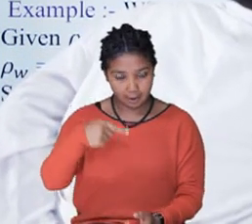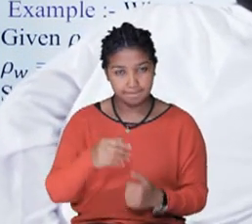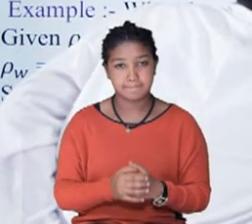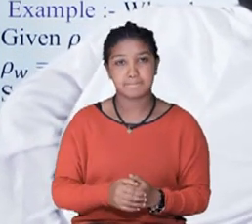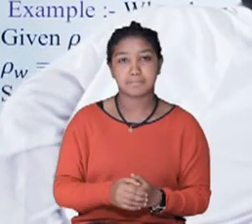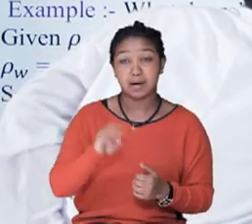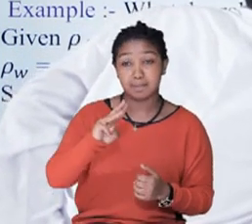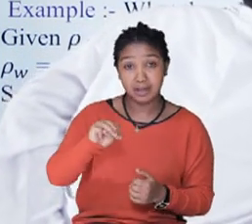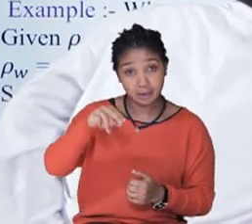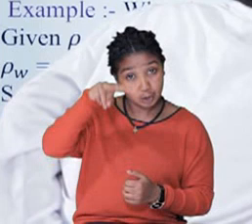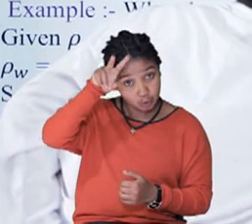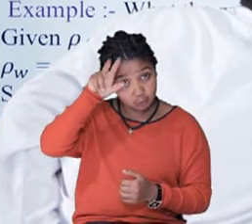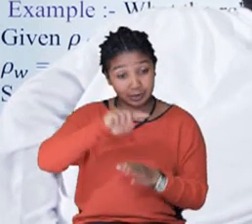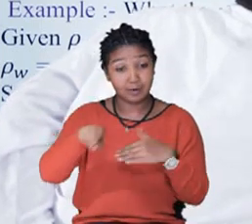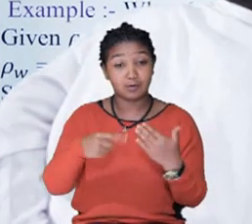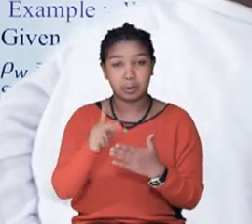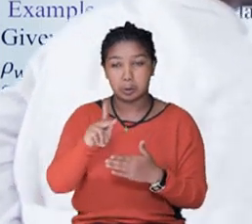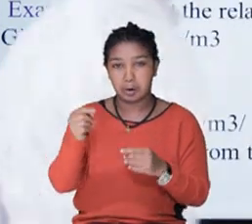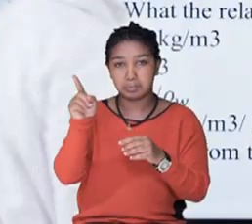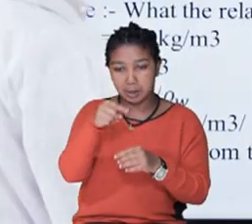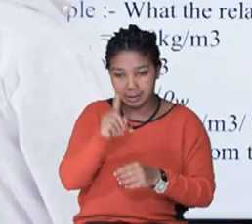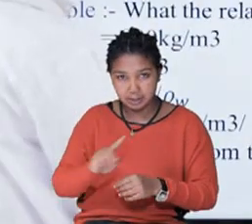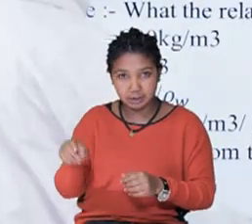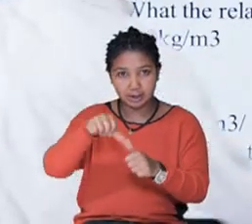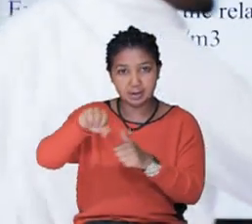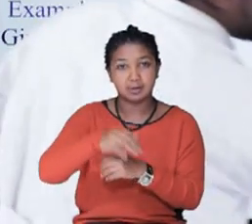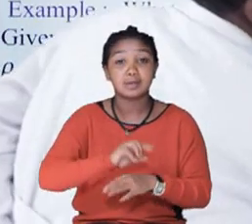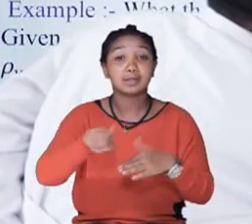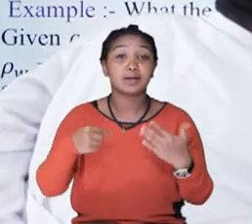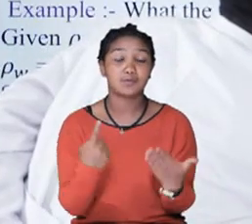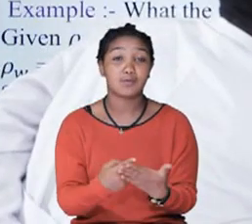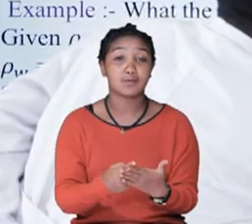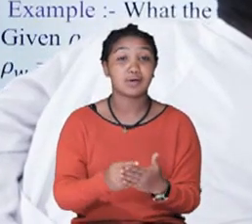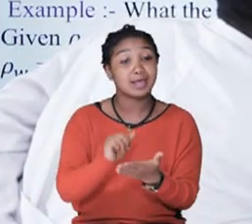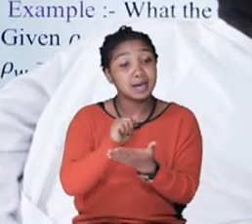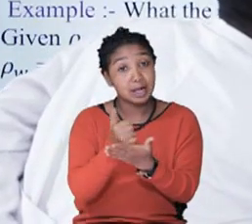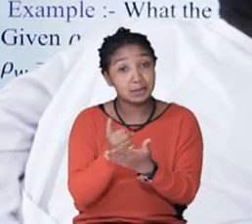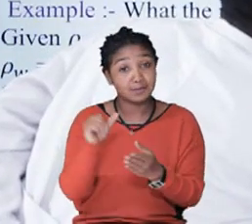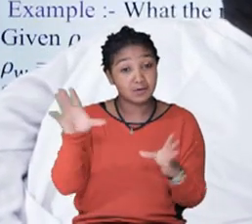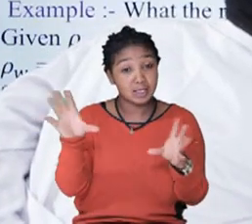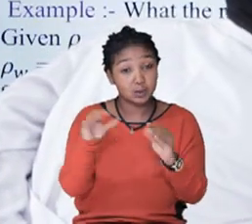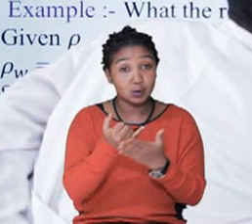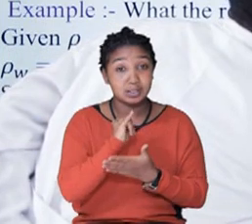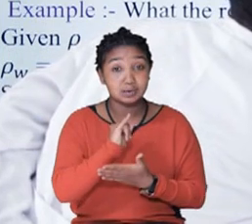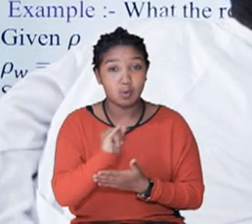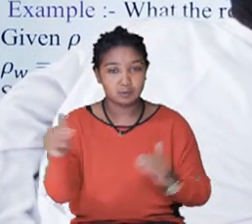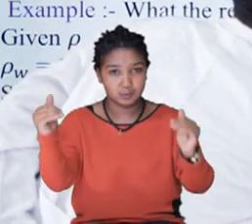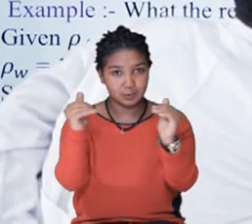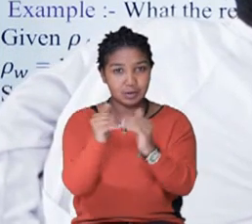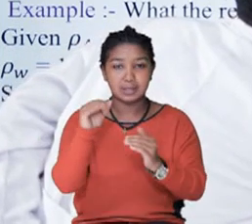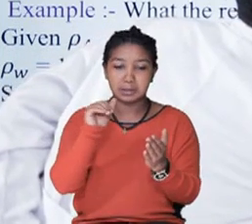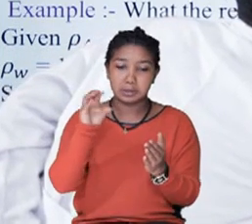kilogram per meter cube. So kilogram per meter cube cancel each other. So relative density of this is equal